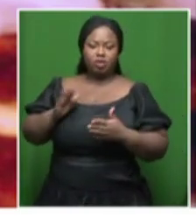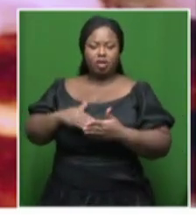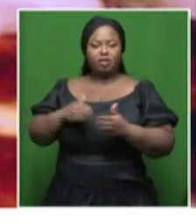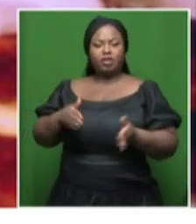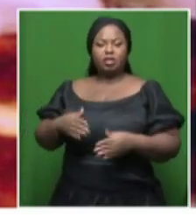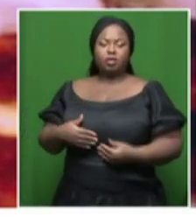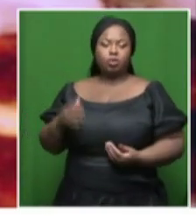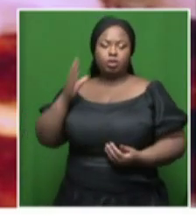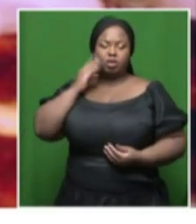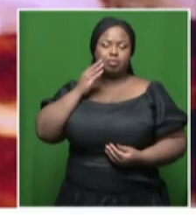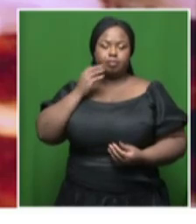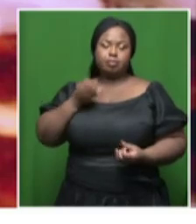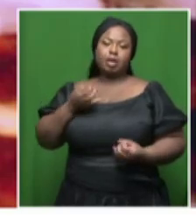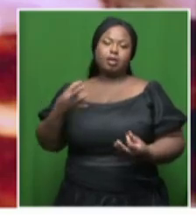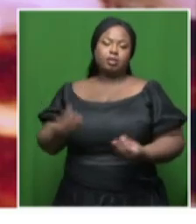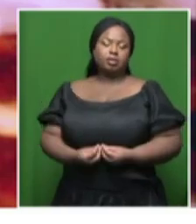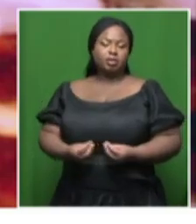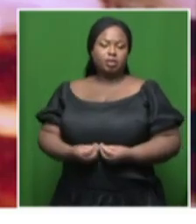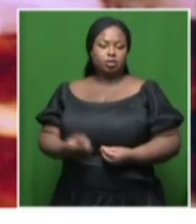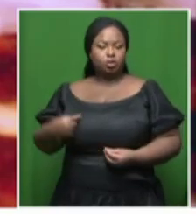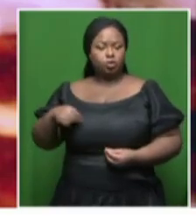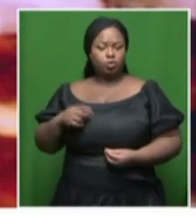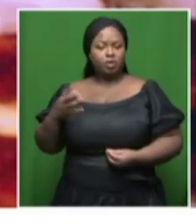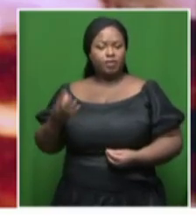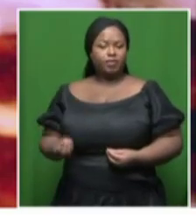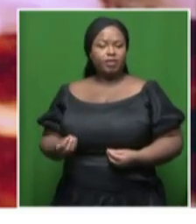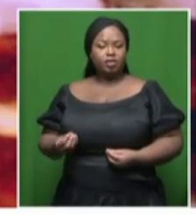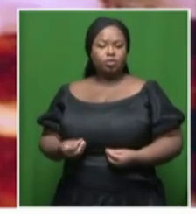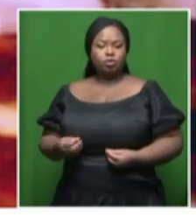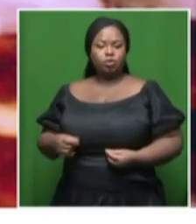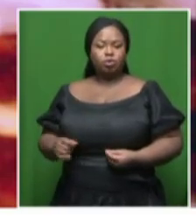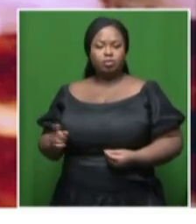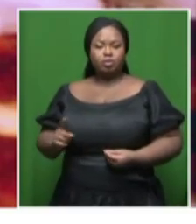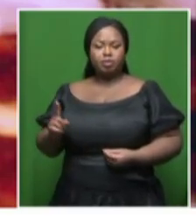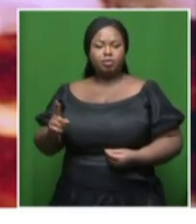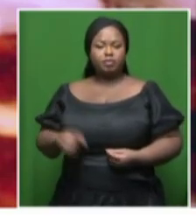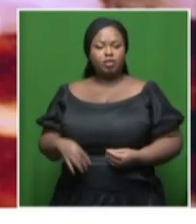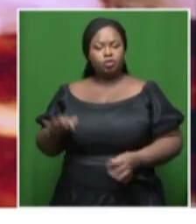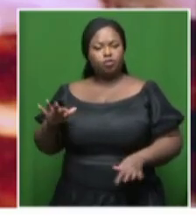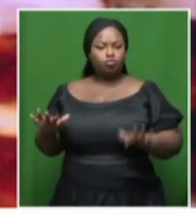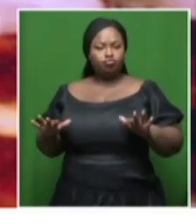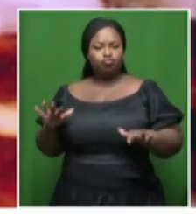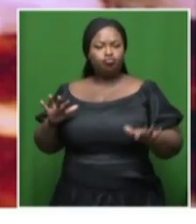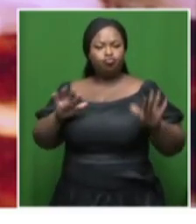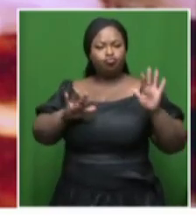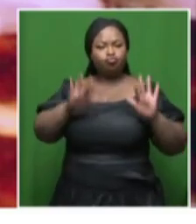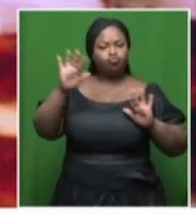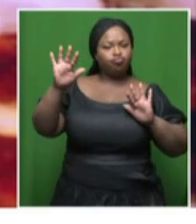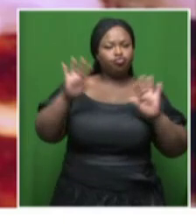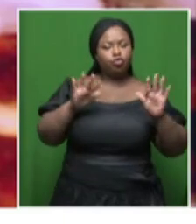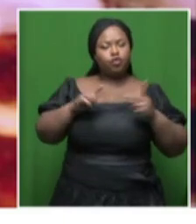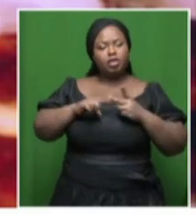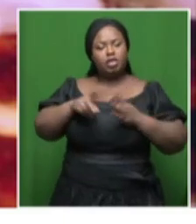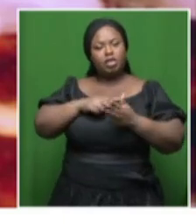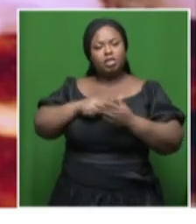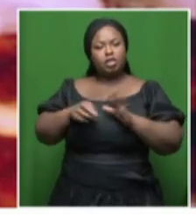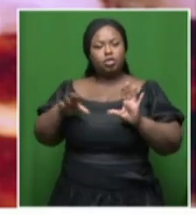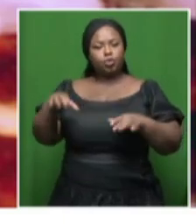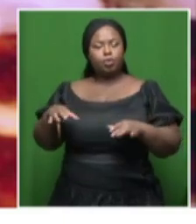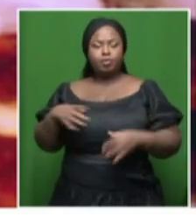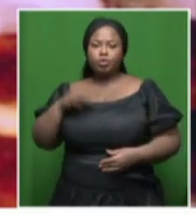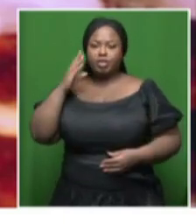they'll just be experiencing quite a lot. Mm. We've got stilt walkers. We've got mimes. We've got a dance group. So it's literally going to be